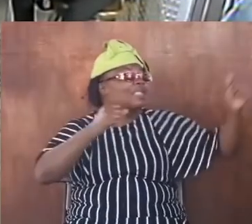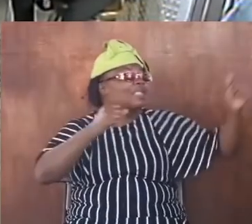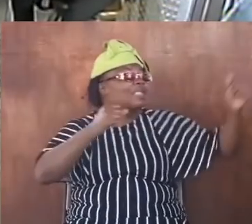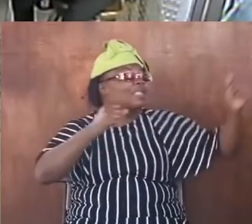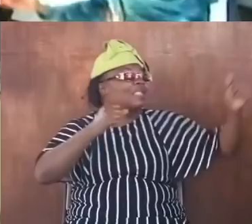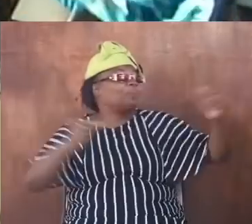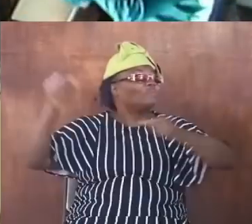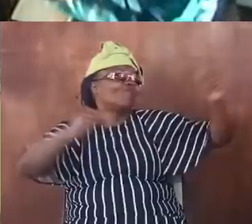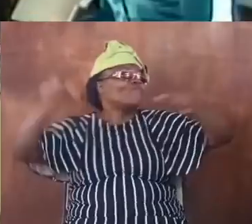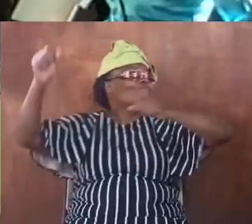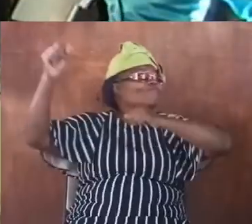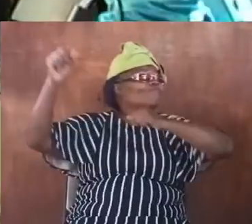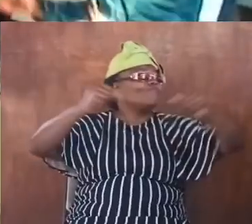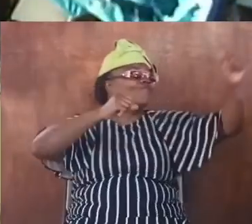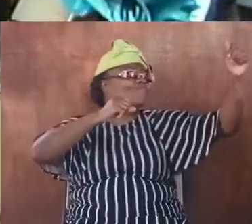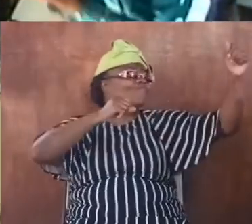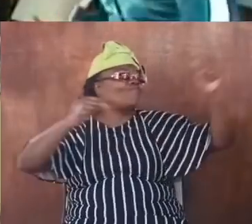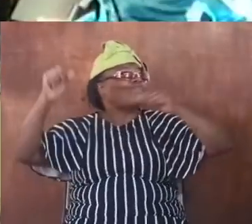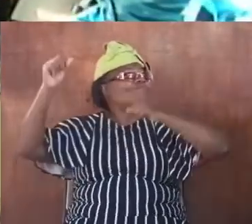Start taking.